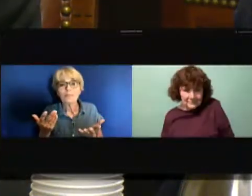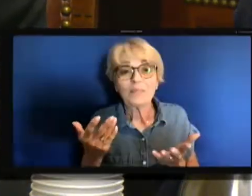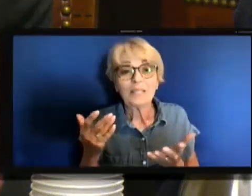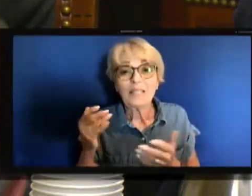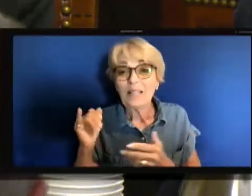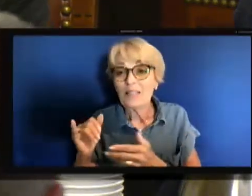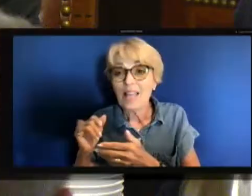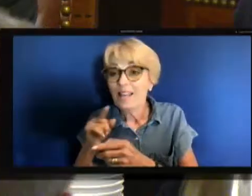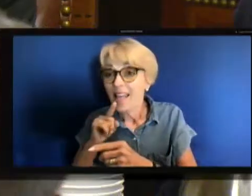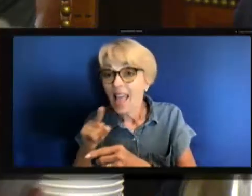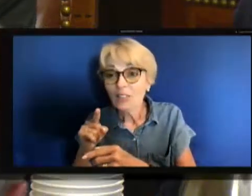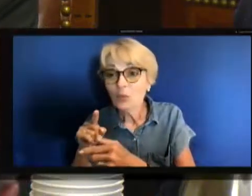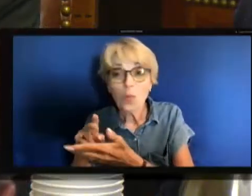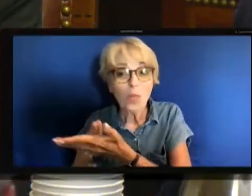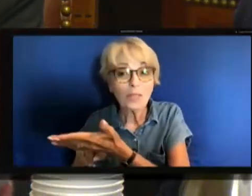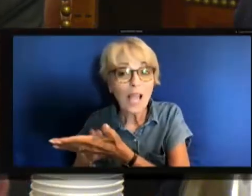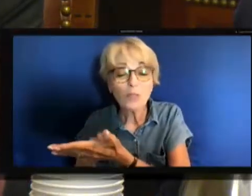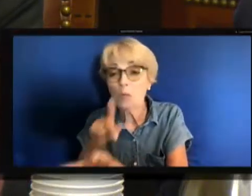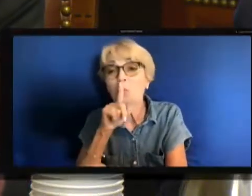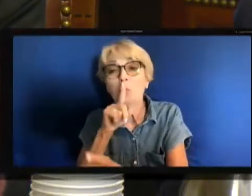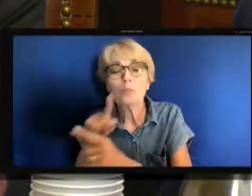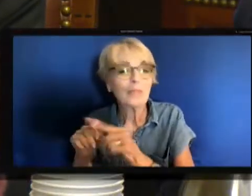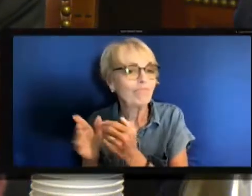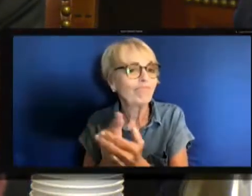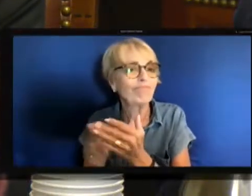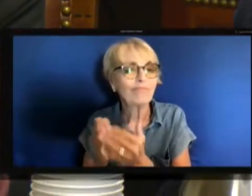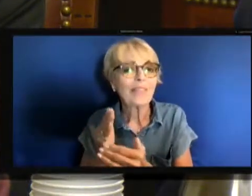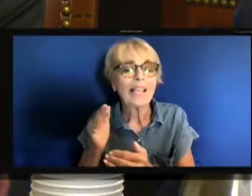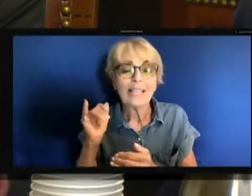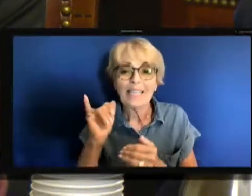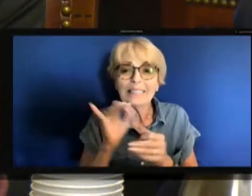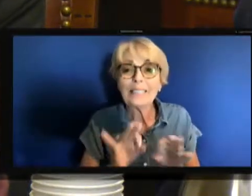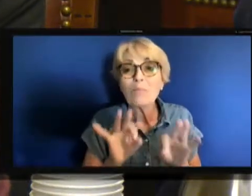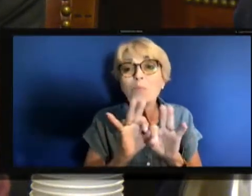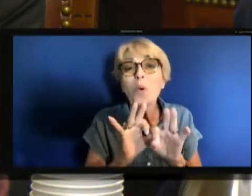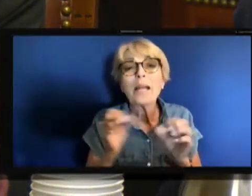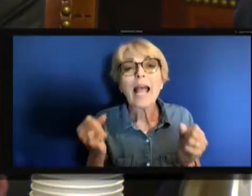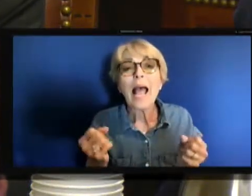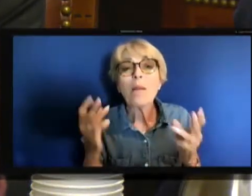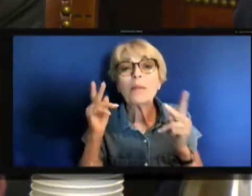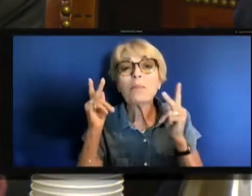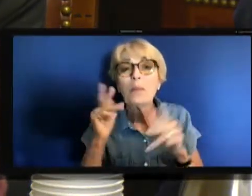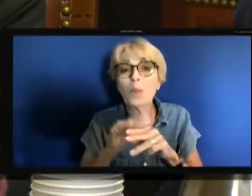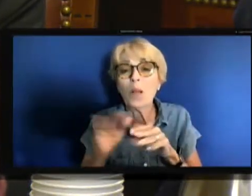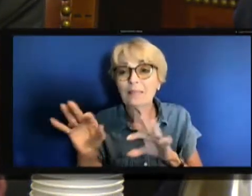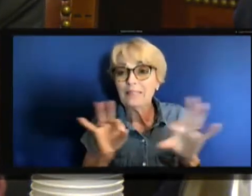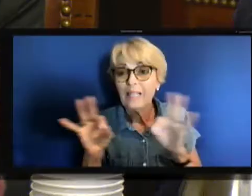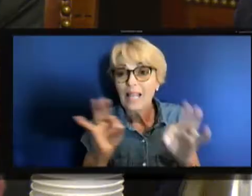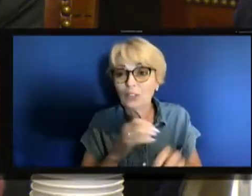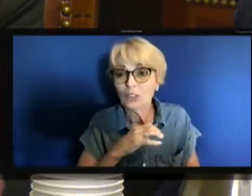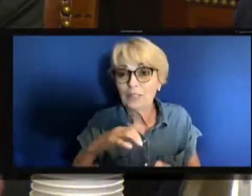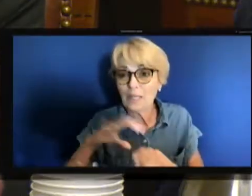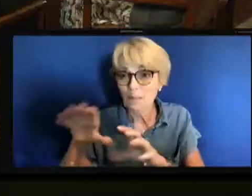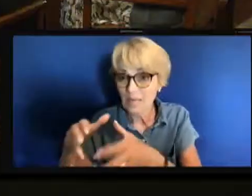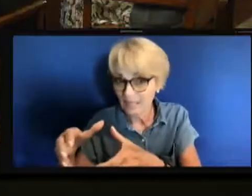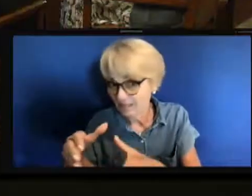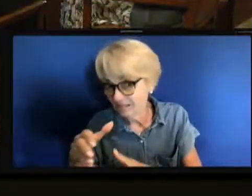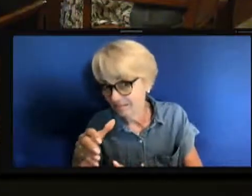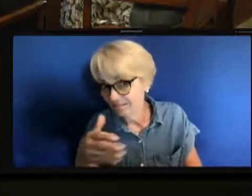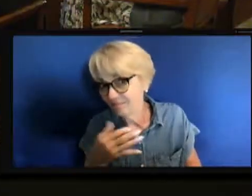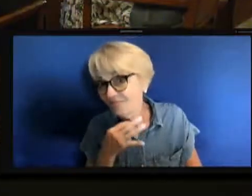but, so I think that's important. But how many people are on the selection committee? Can I ask you that? It varies.